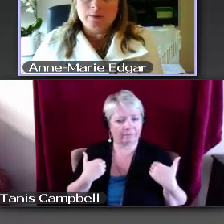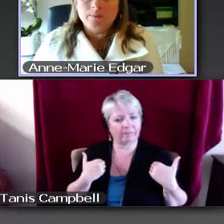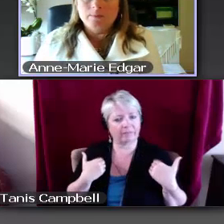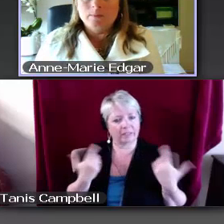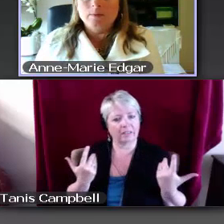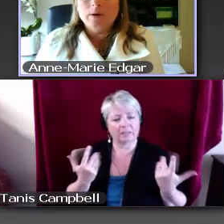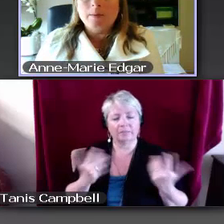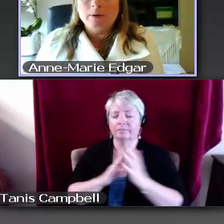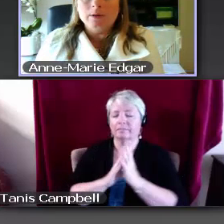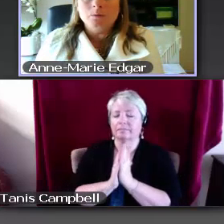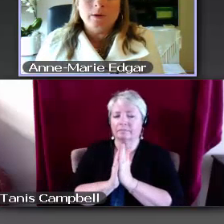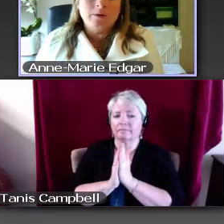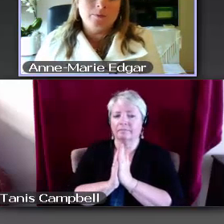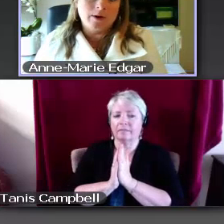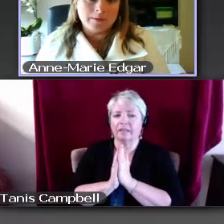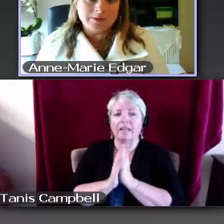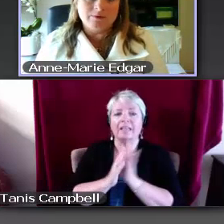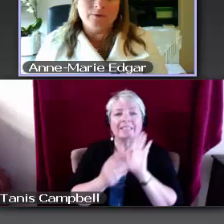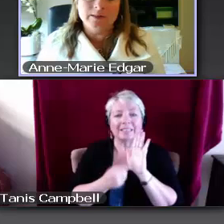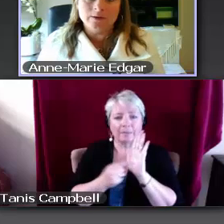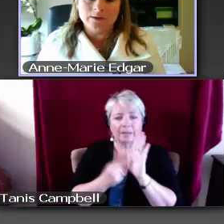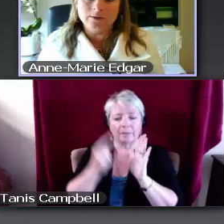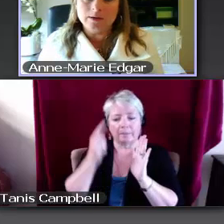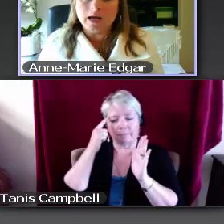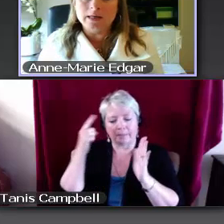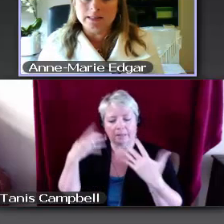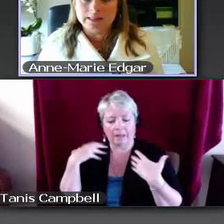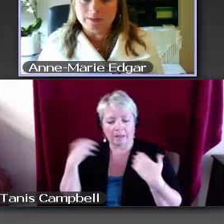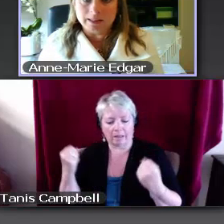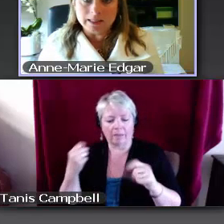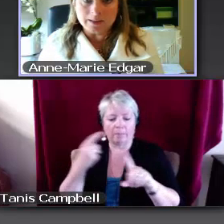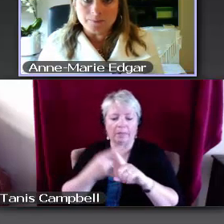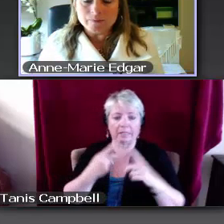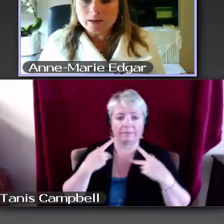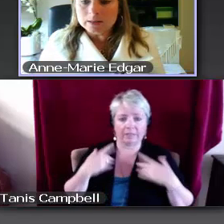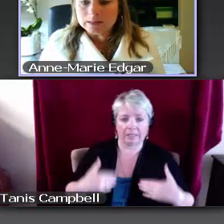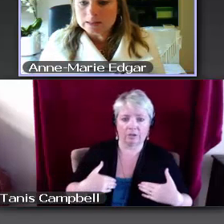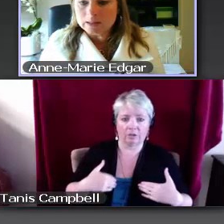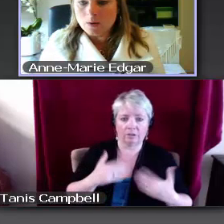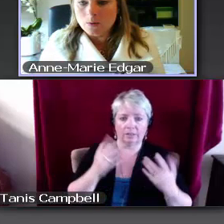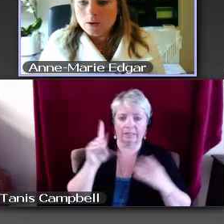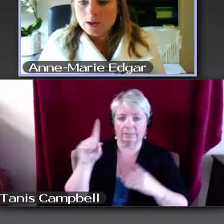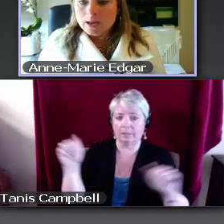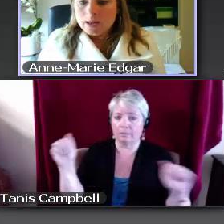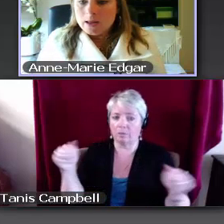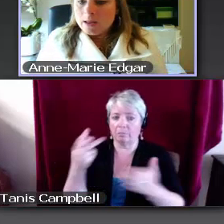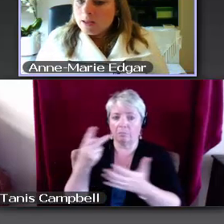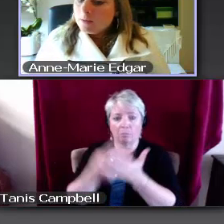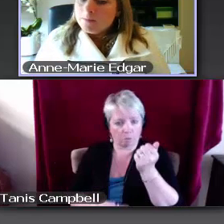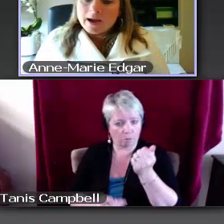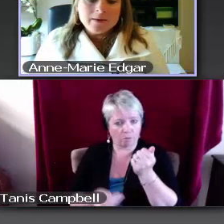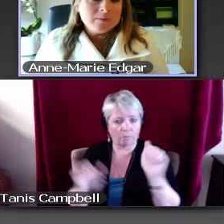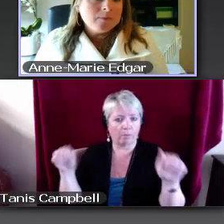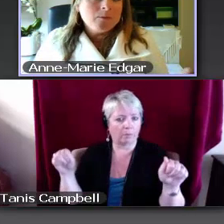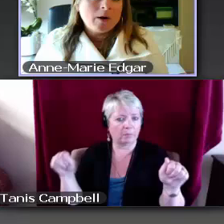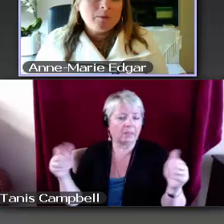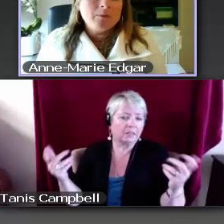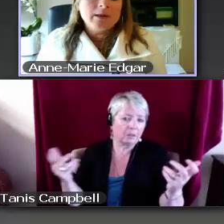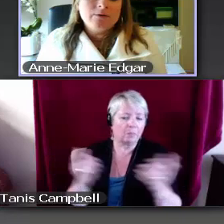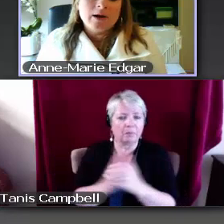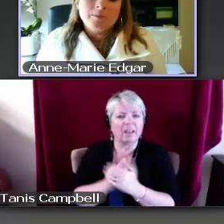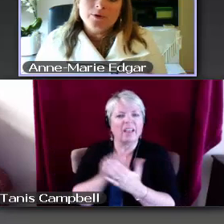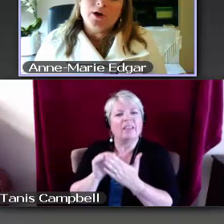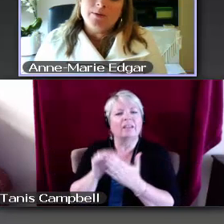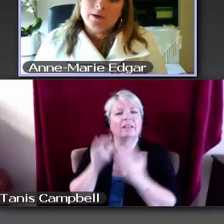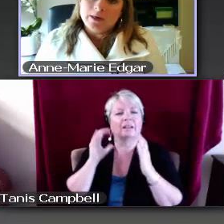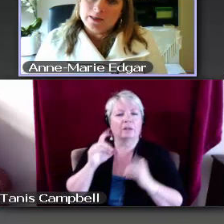will be coupled with perhaps a physical disability. So, but what we